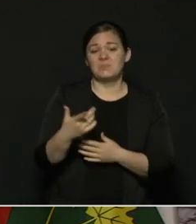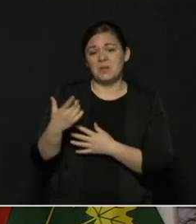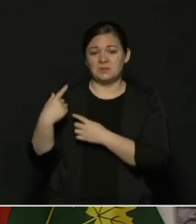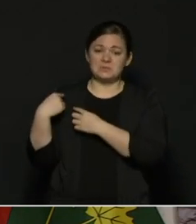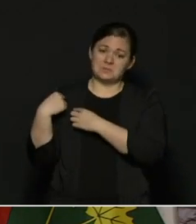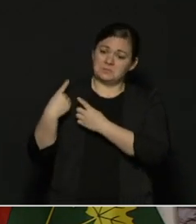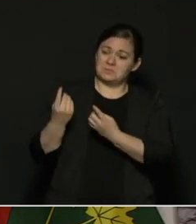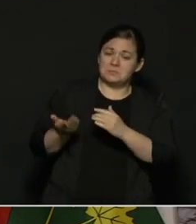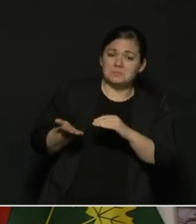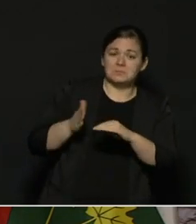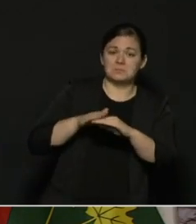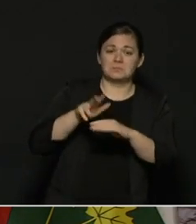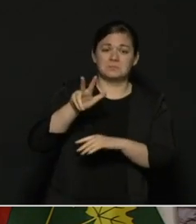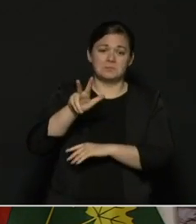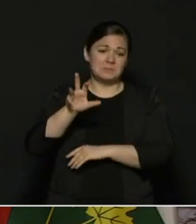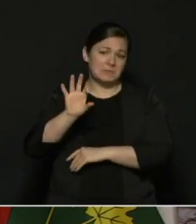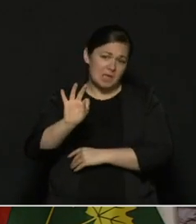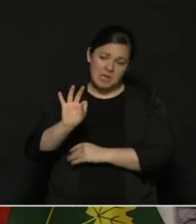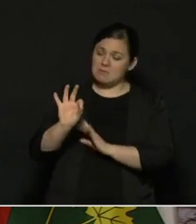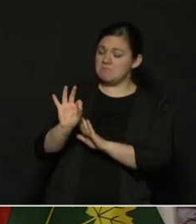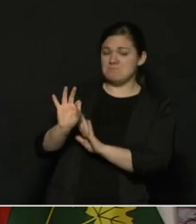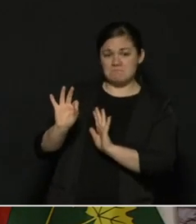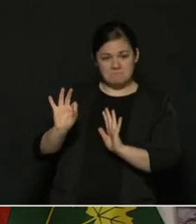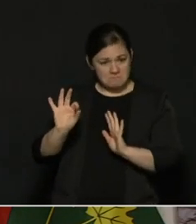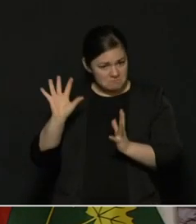increase of 39 for